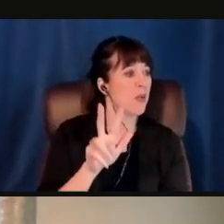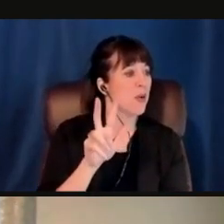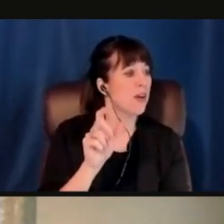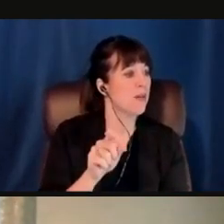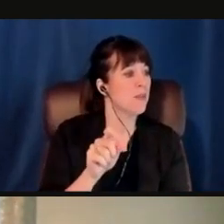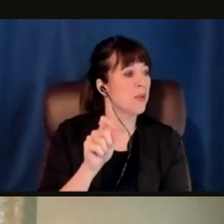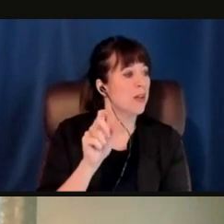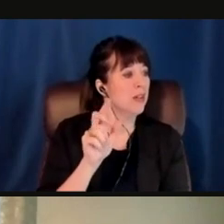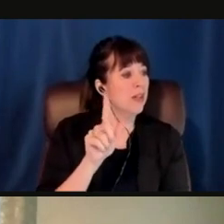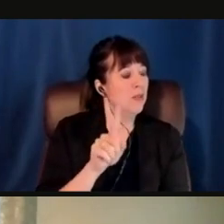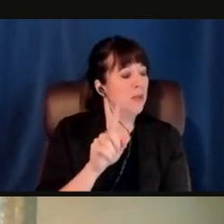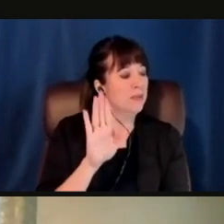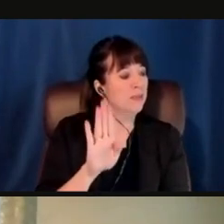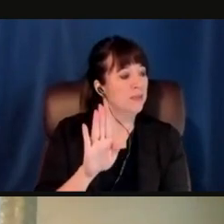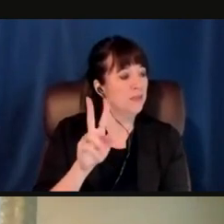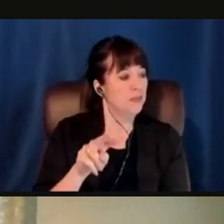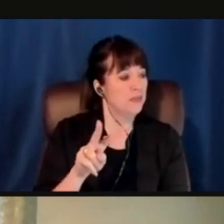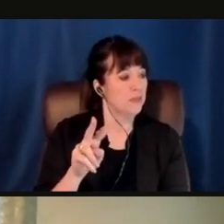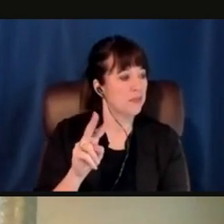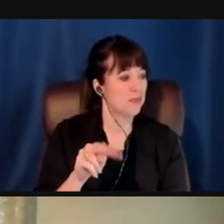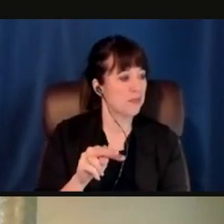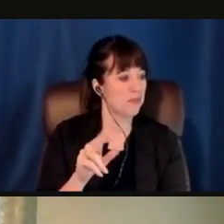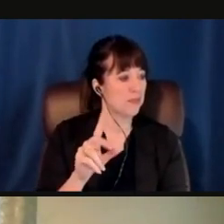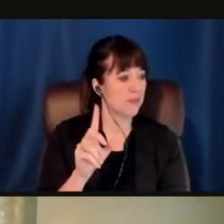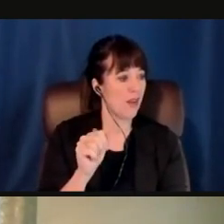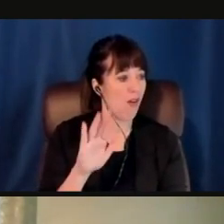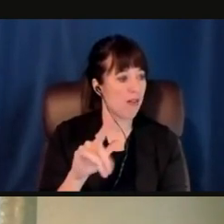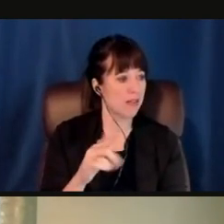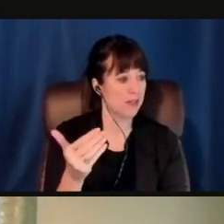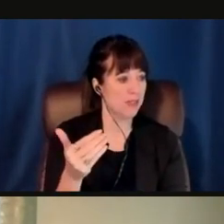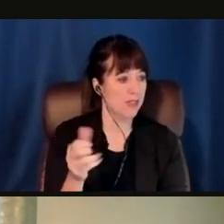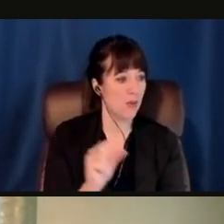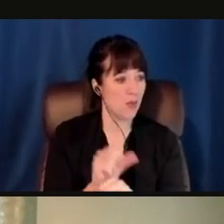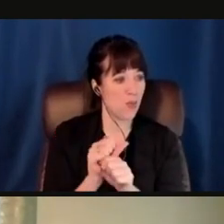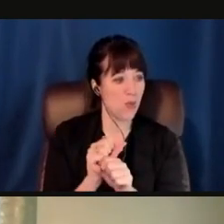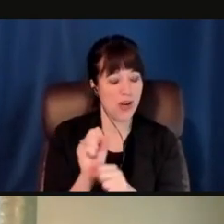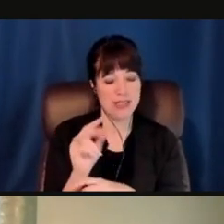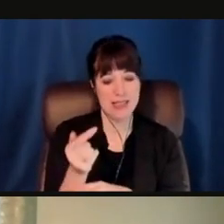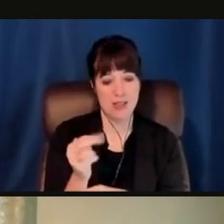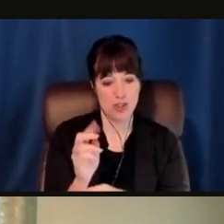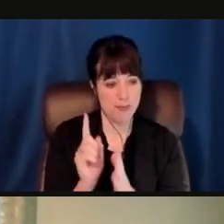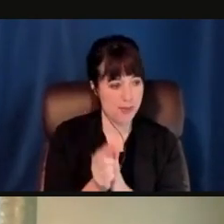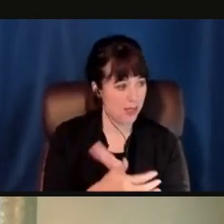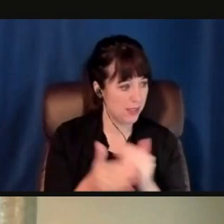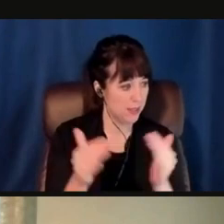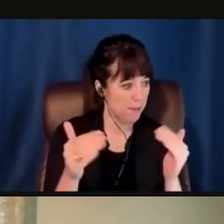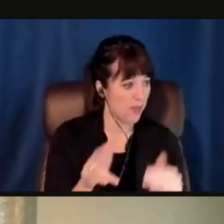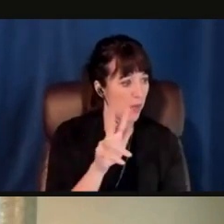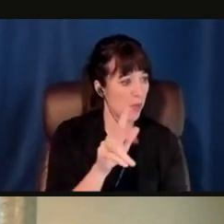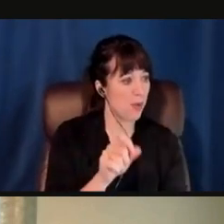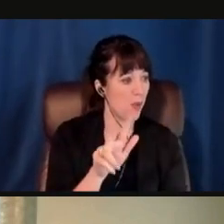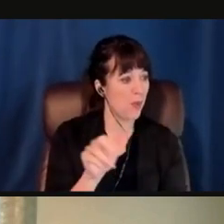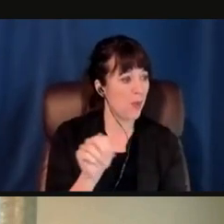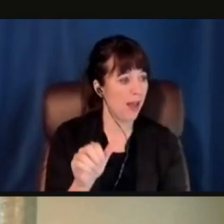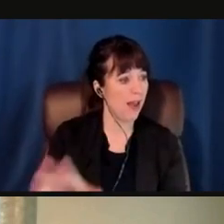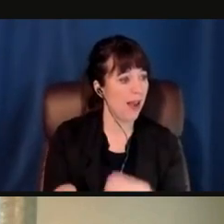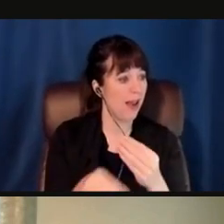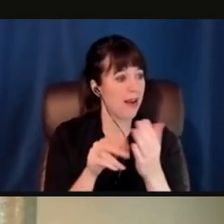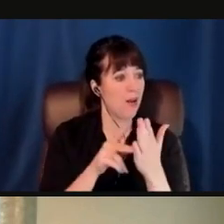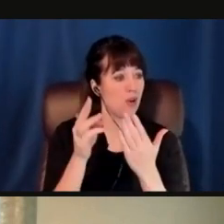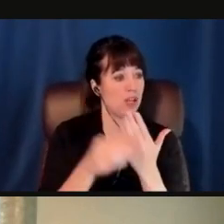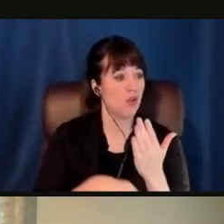draft city council work session minutes, item 3.3A, adding a project in the fiscal